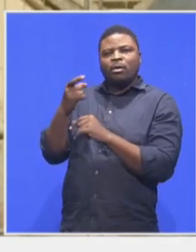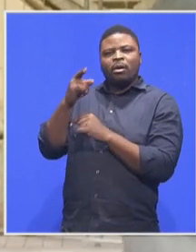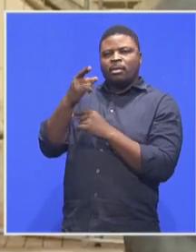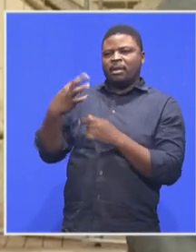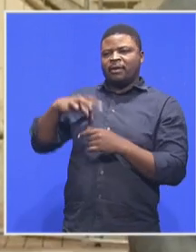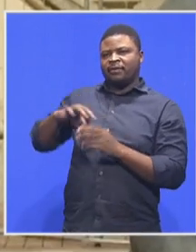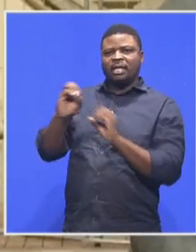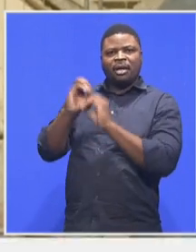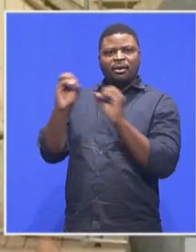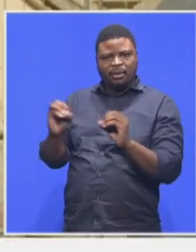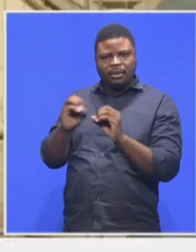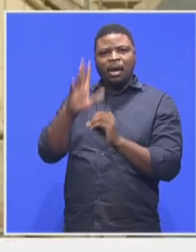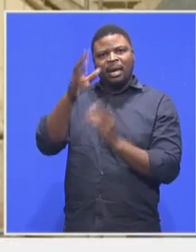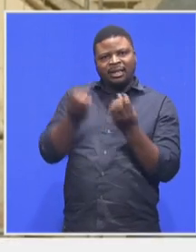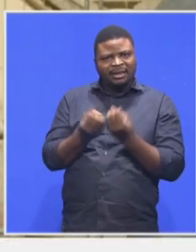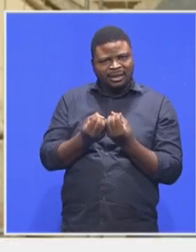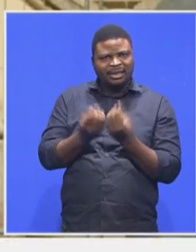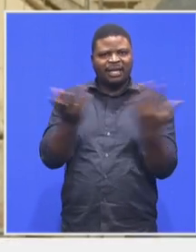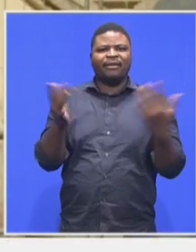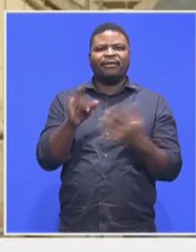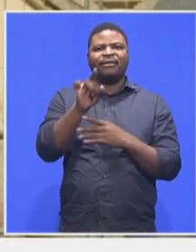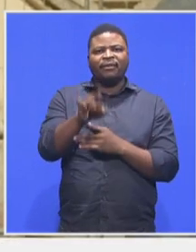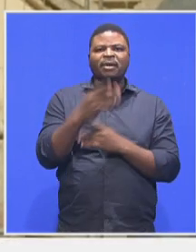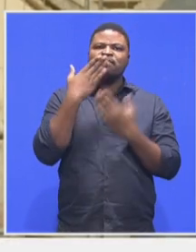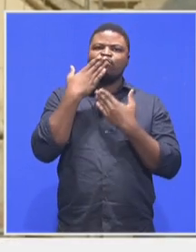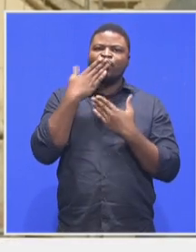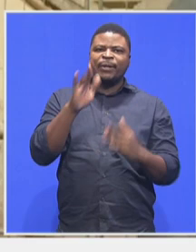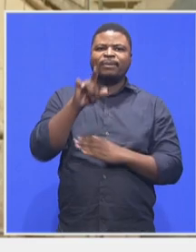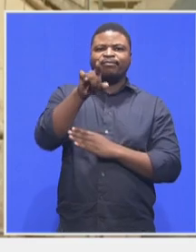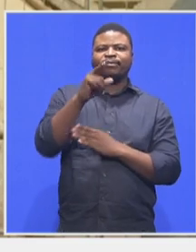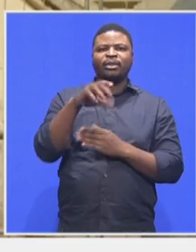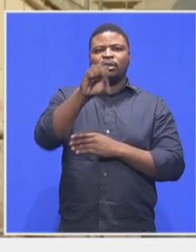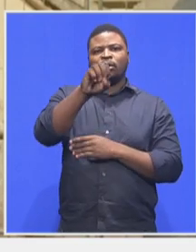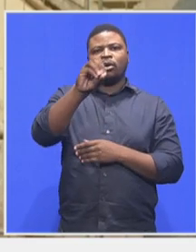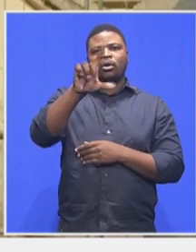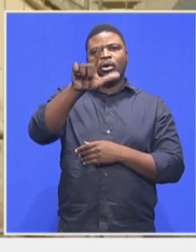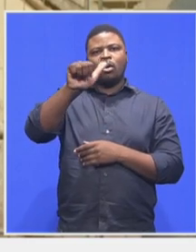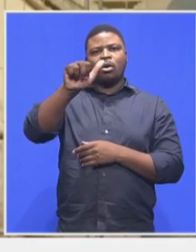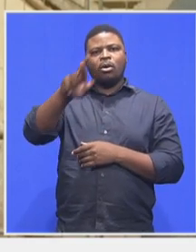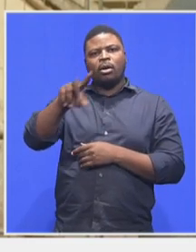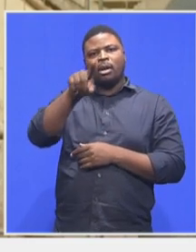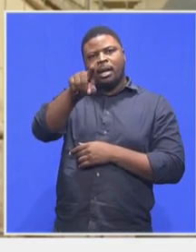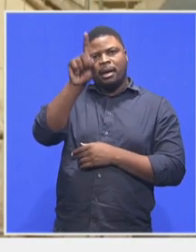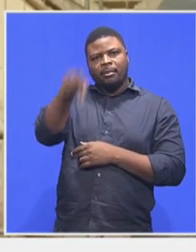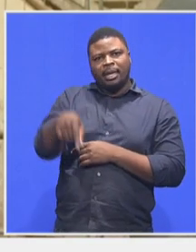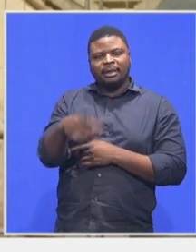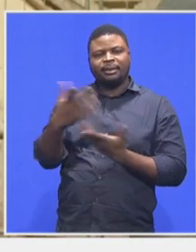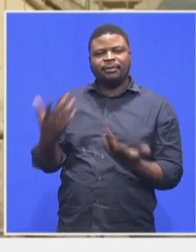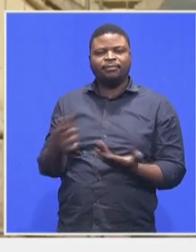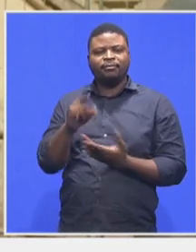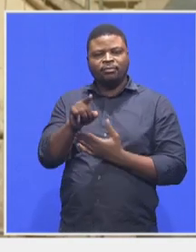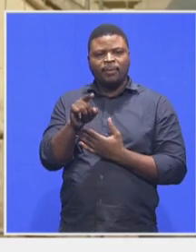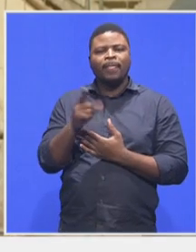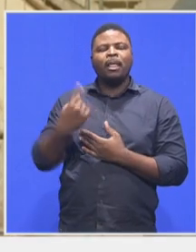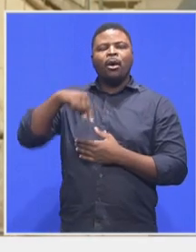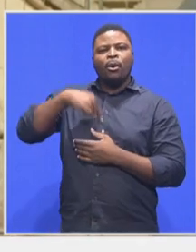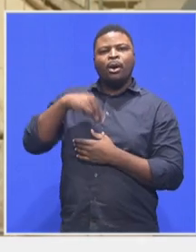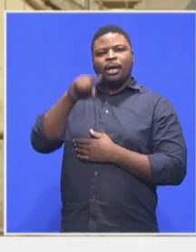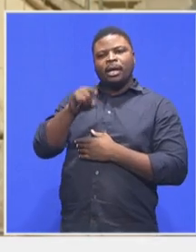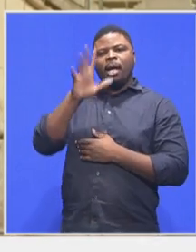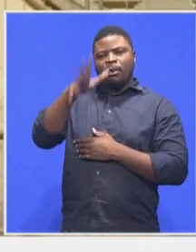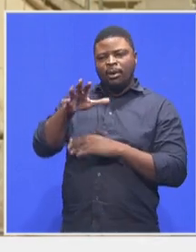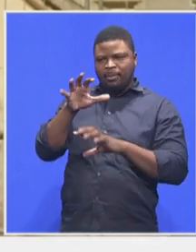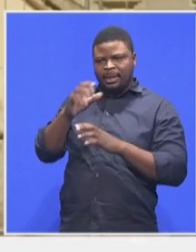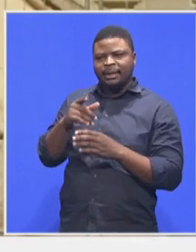by bringing a lot of us, we can only come out of this thing if we all put shoulder to the wheel. So that's what we'll be insisting on,